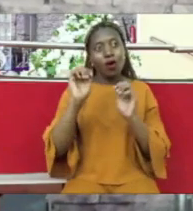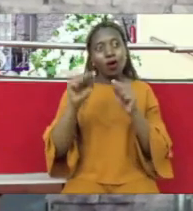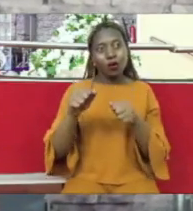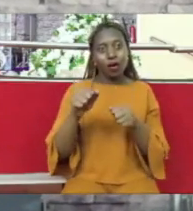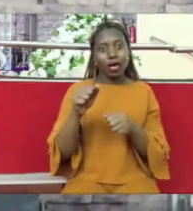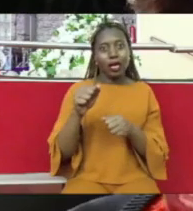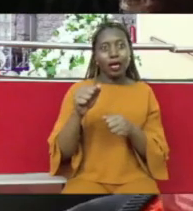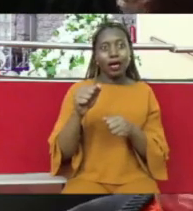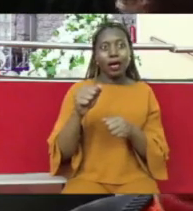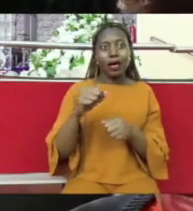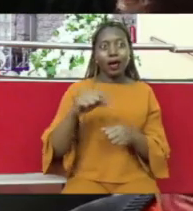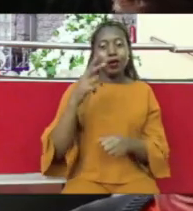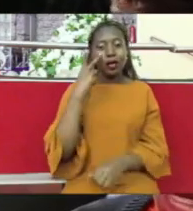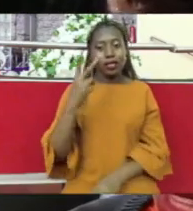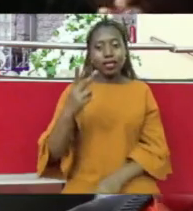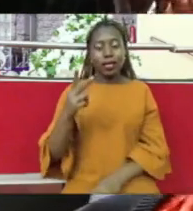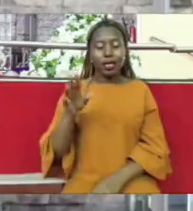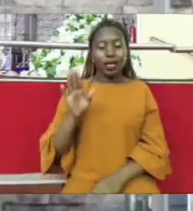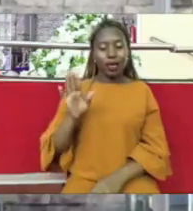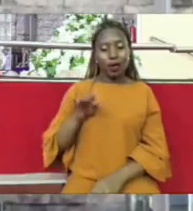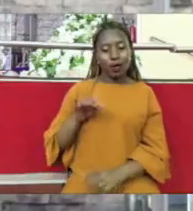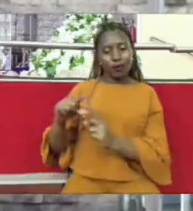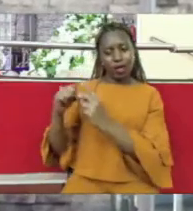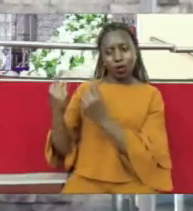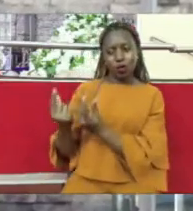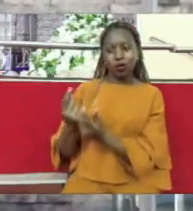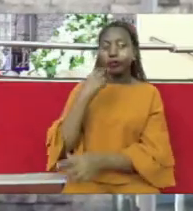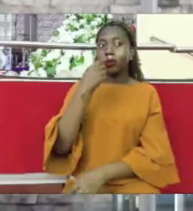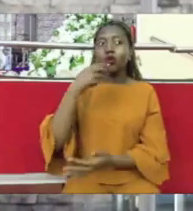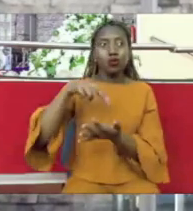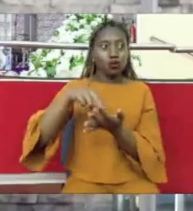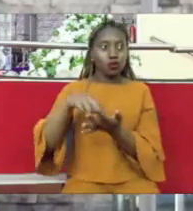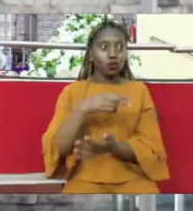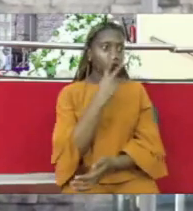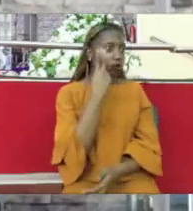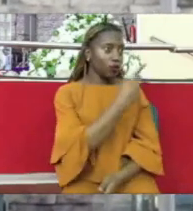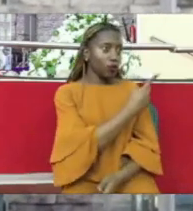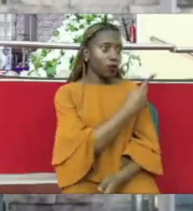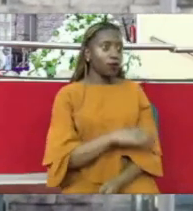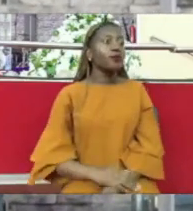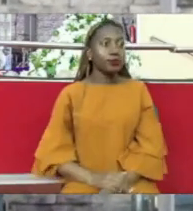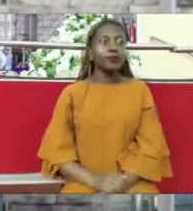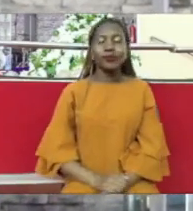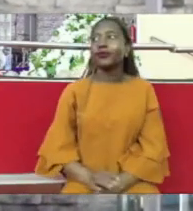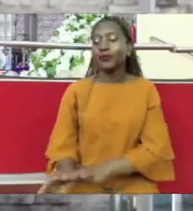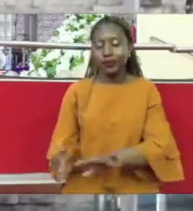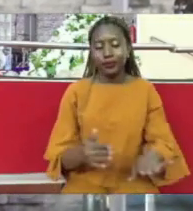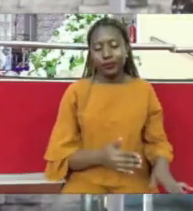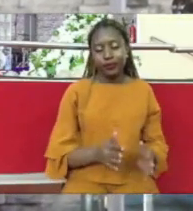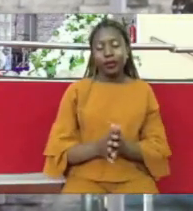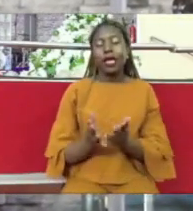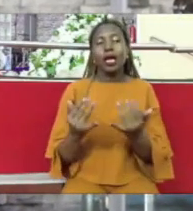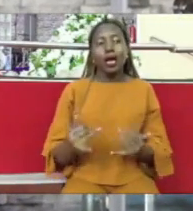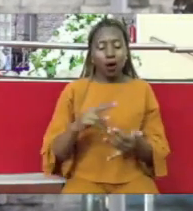women. Unaweza kuona hao kina dada fulani. Bwana asifiwe. Let me get to the message, the word of today. Hebu niingie kwenye ujumbe wa leo. I'd like us to read